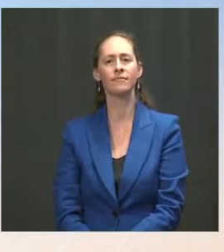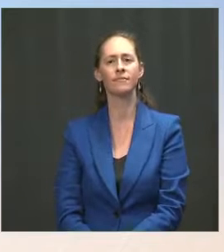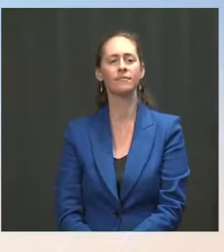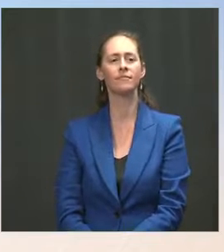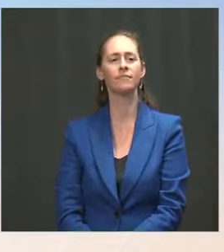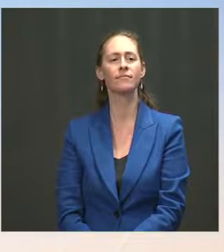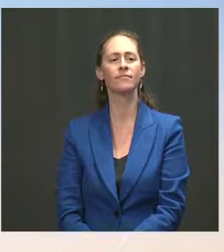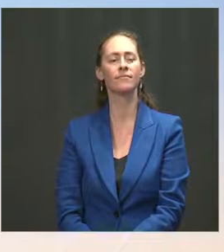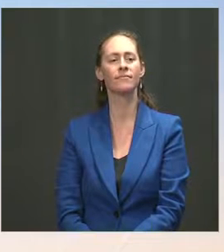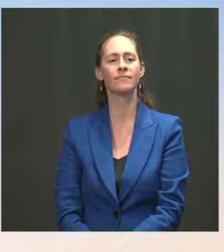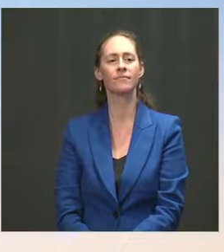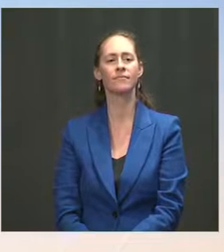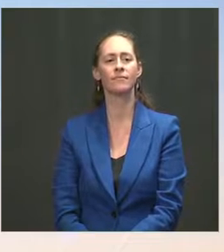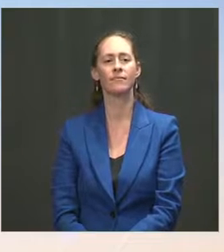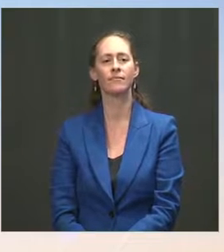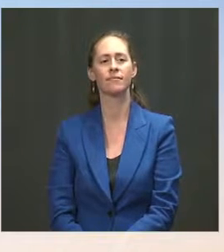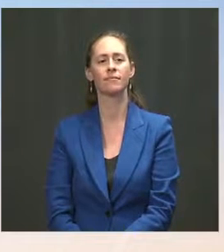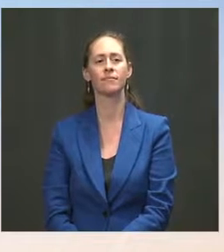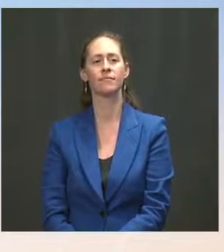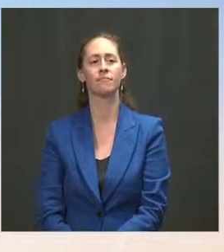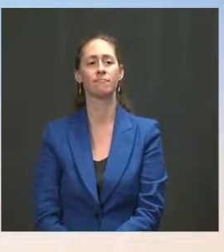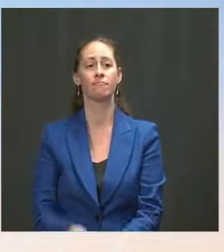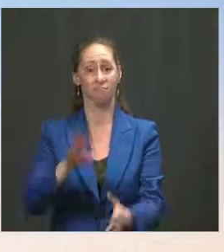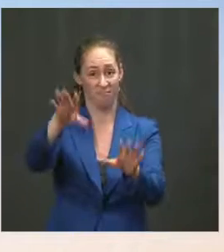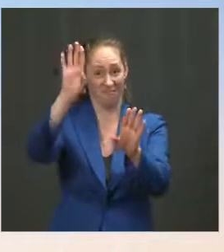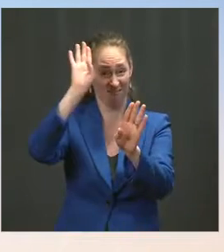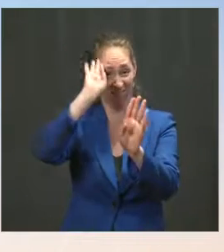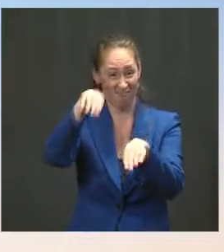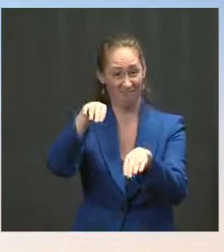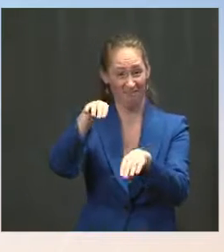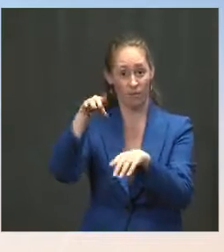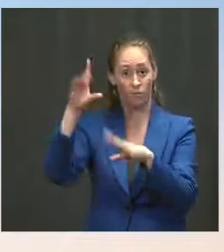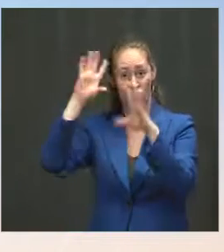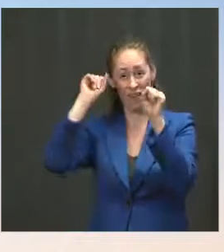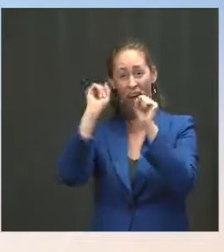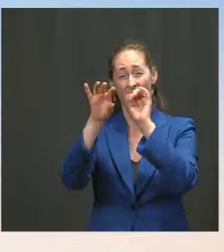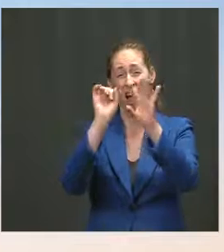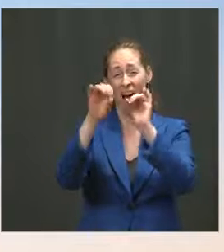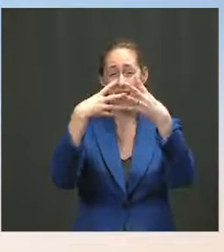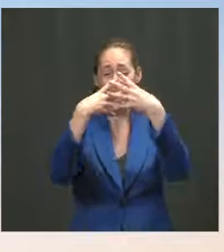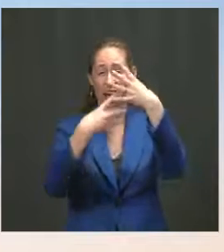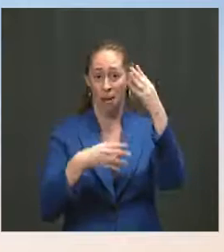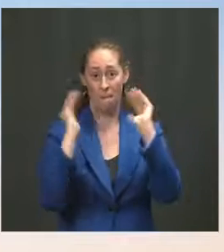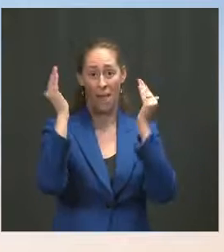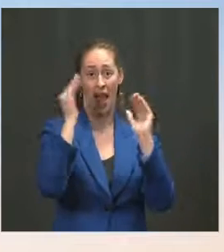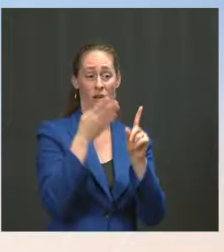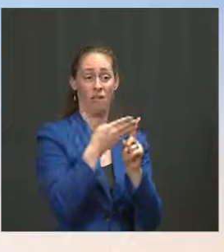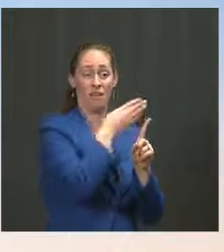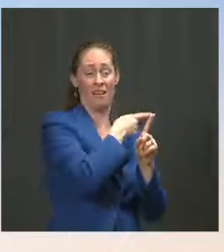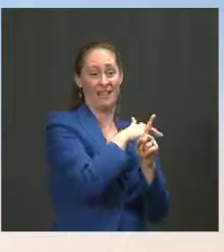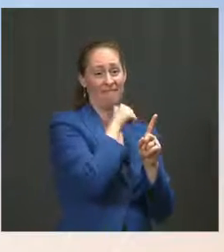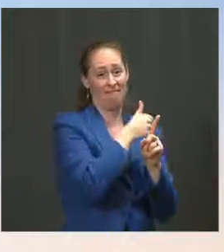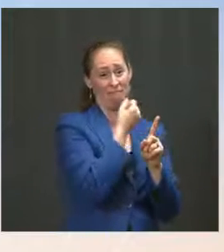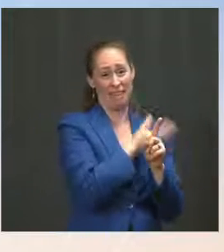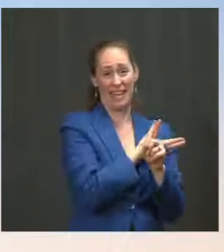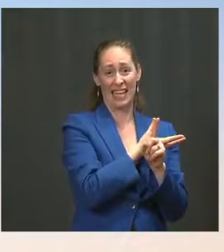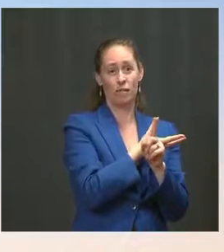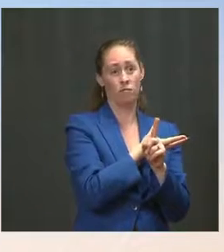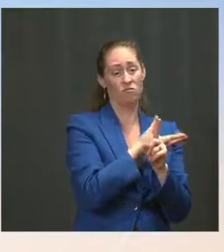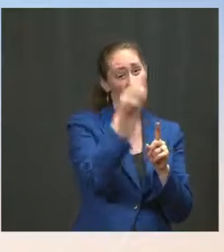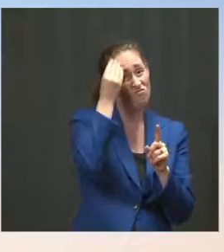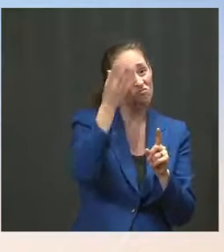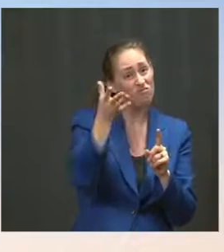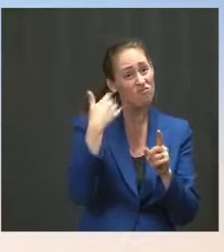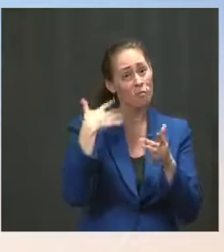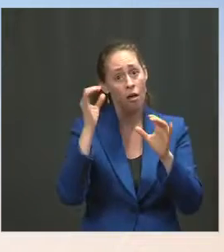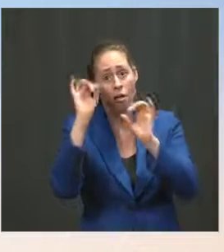has sent over more nominees at this point than his predecessor, and a comparable amount of nominees to Presidents Obama and Bush. Right now, we have